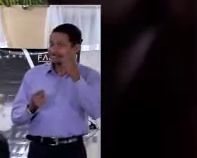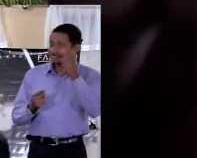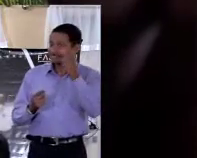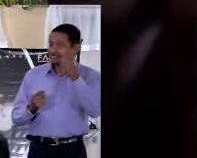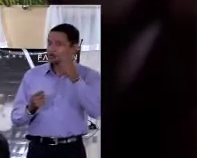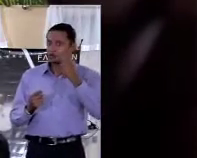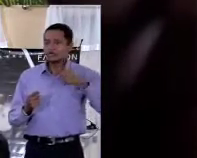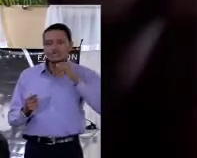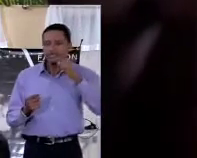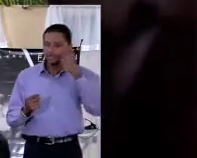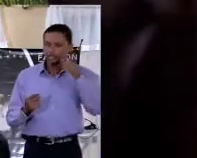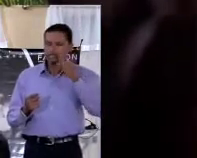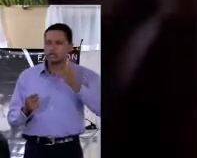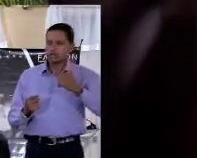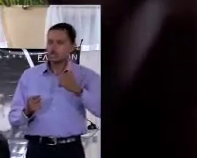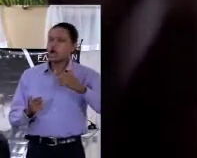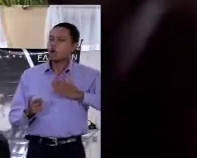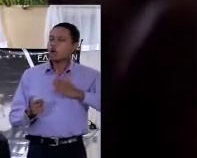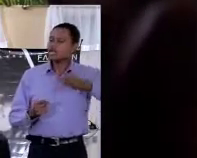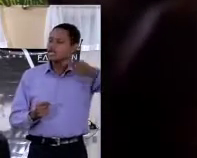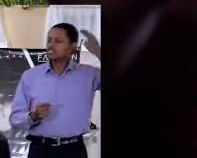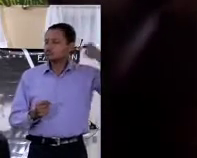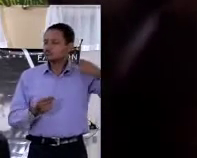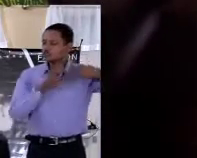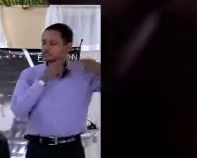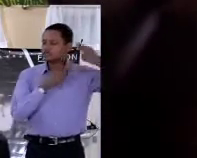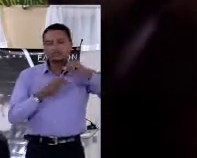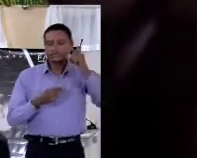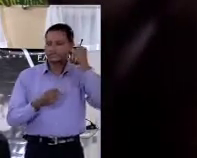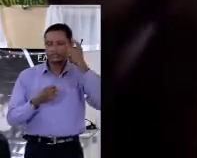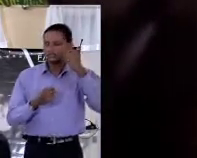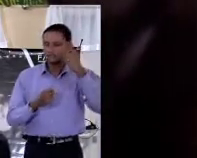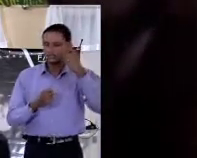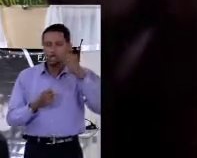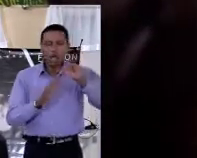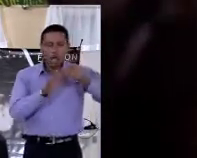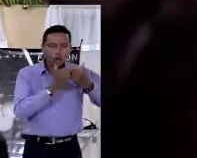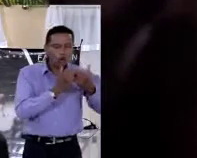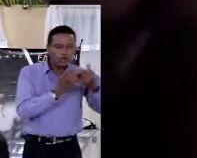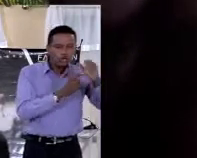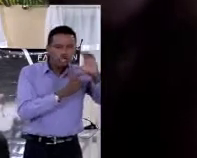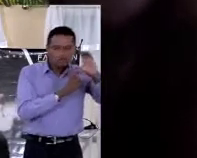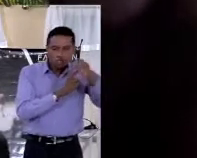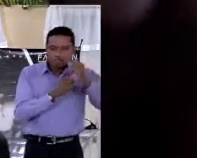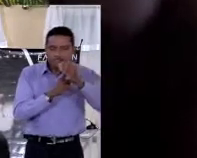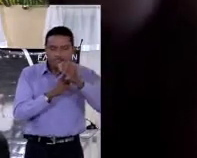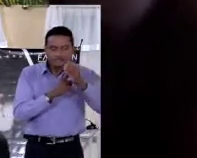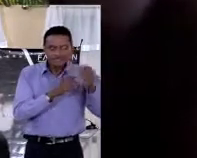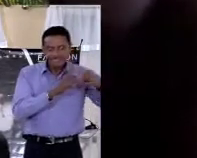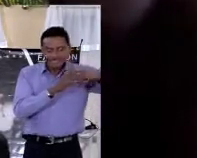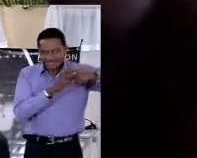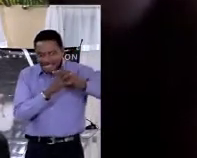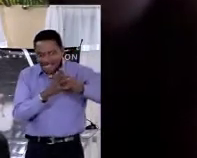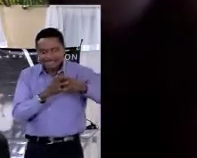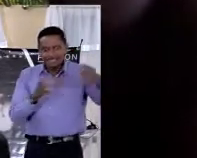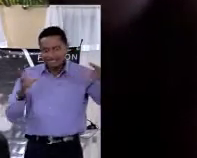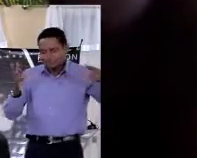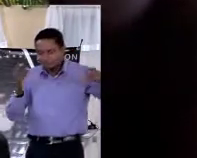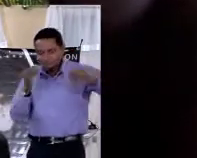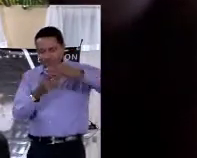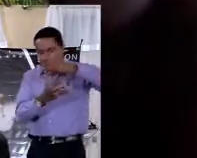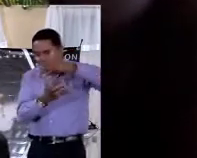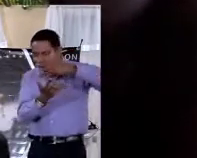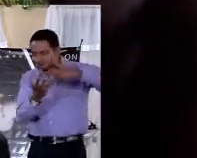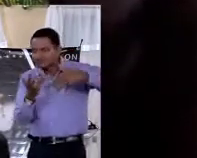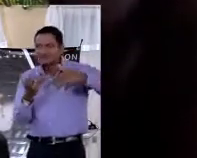understand our aesthetic. We don't really know our history and how our different cultures integrate and what that means as